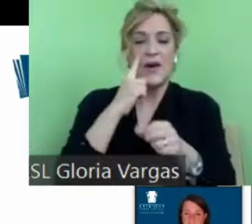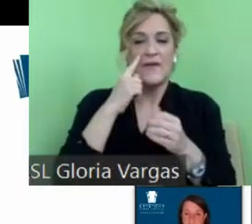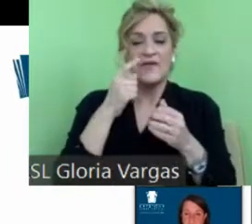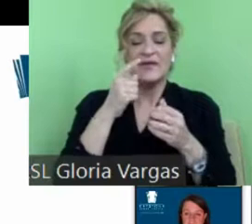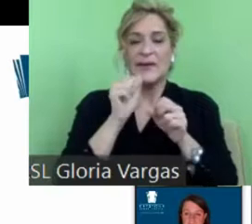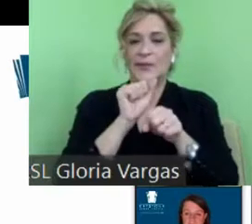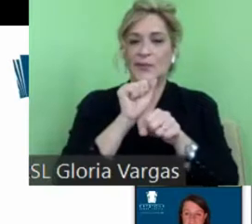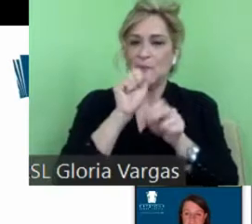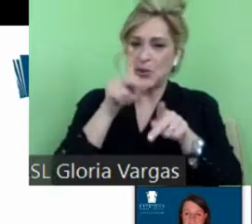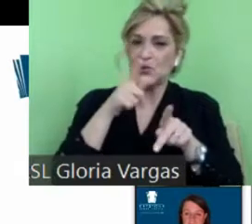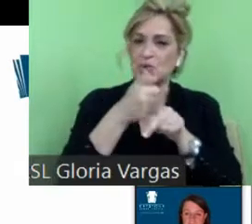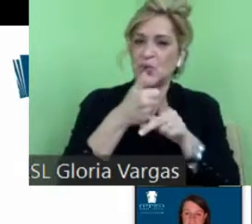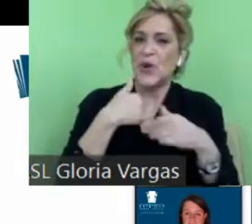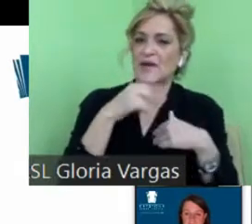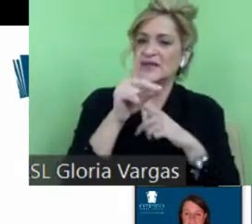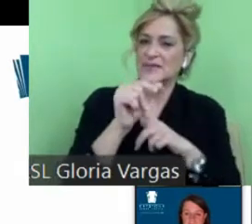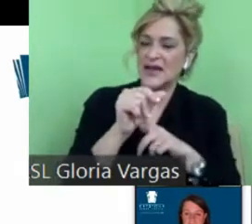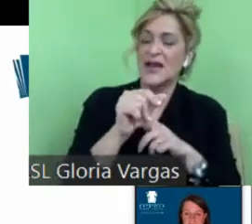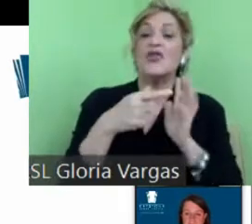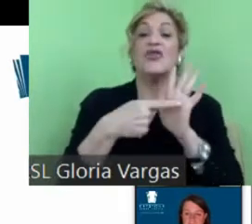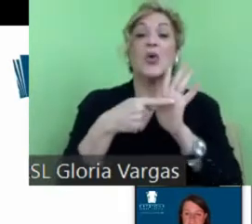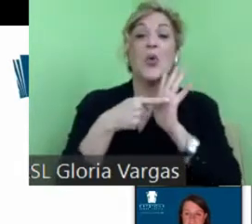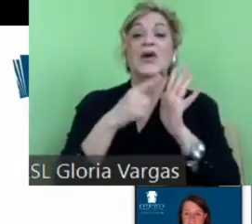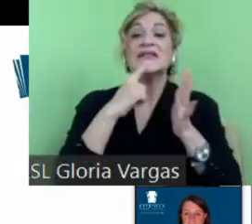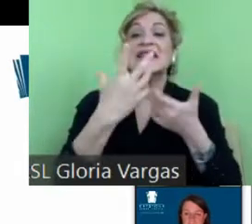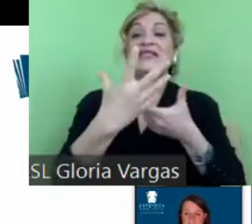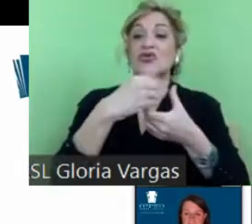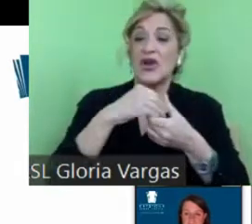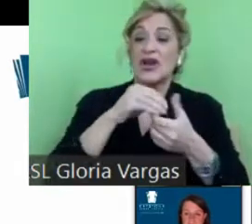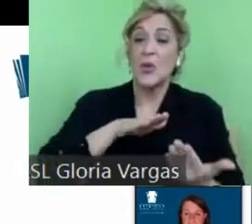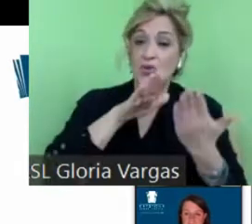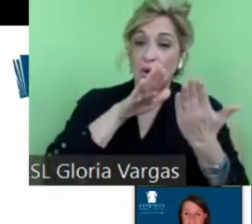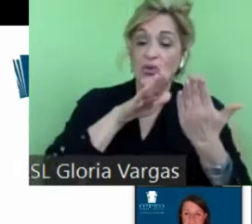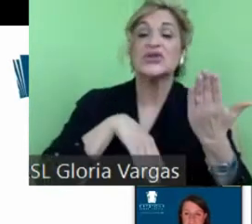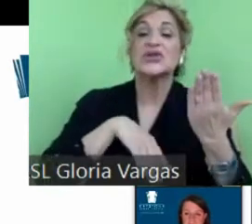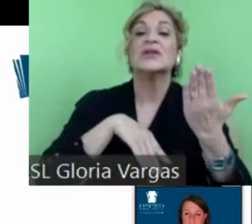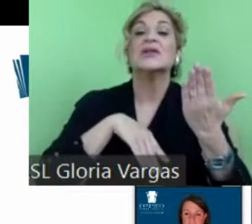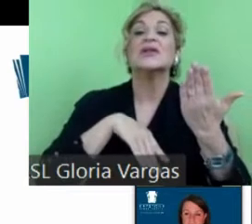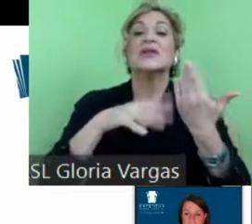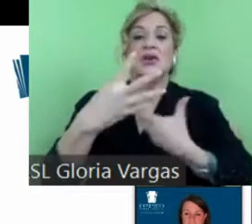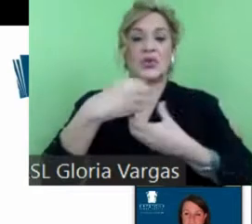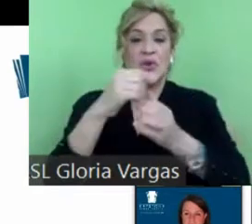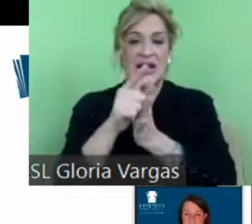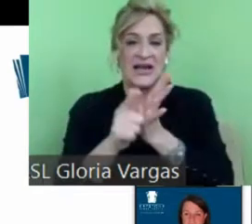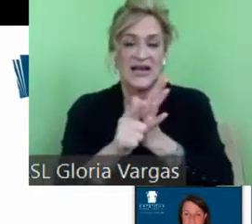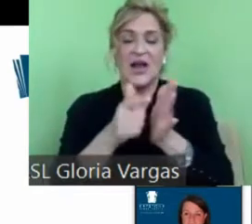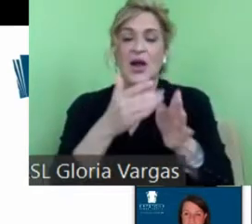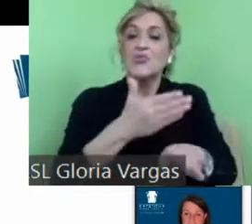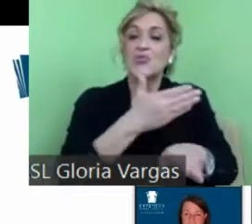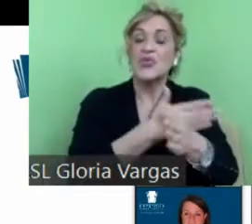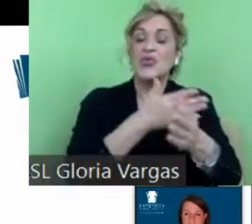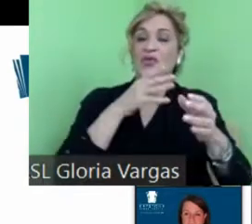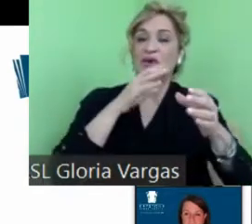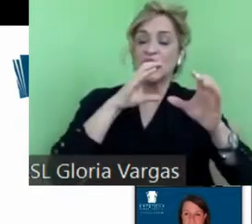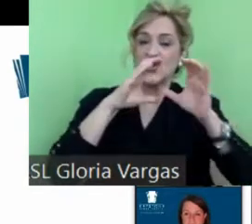disabilities requires an integrated approach, including inclusive legislation, improved community and business